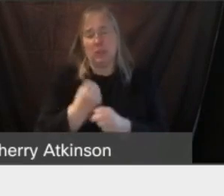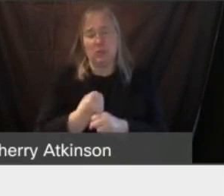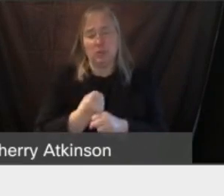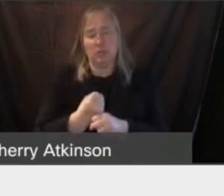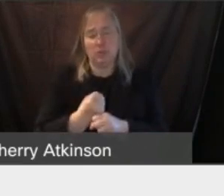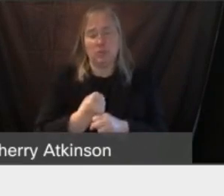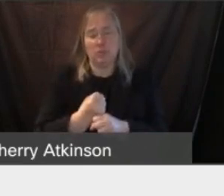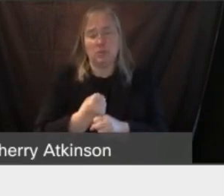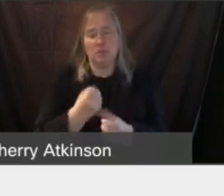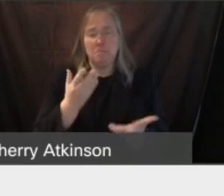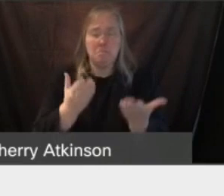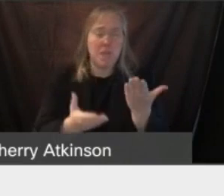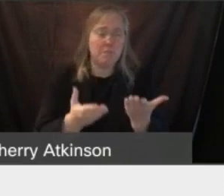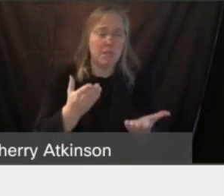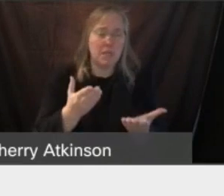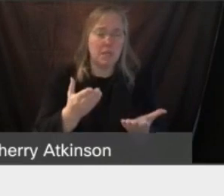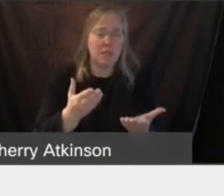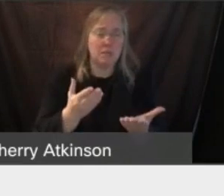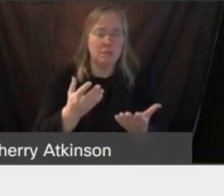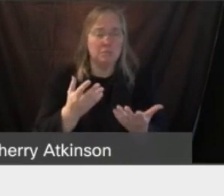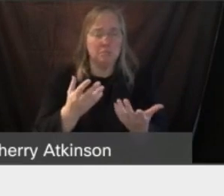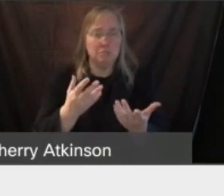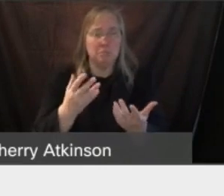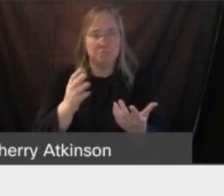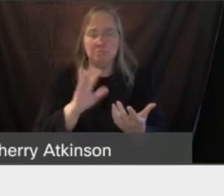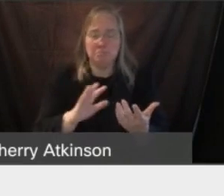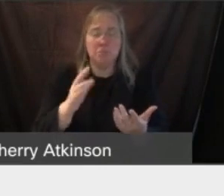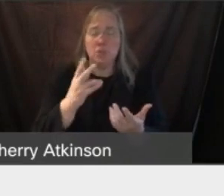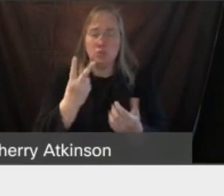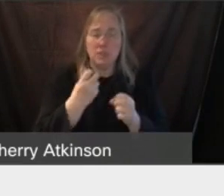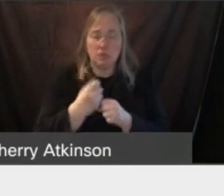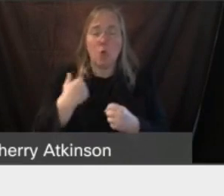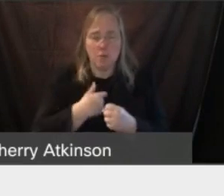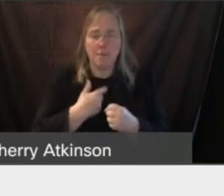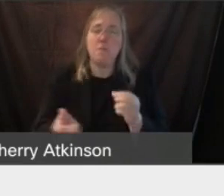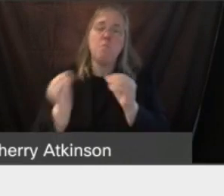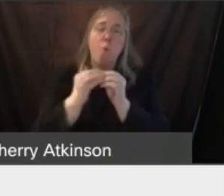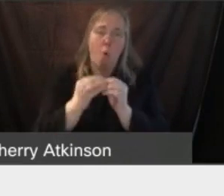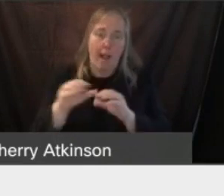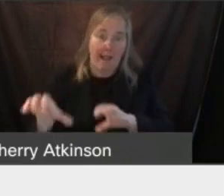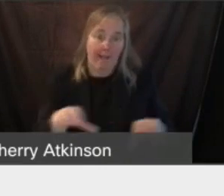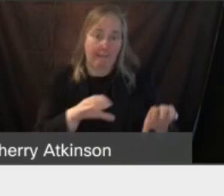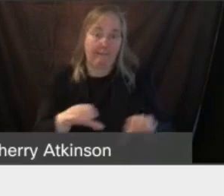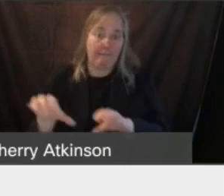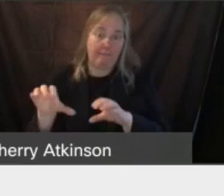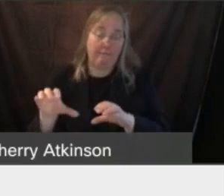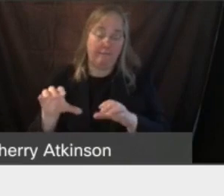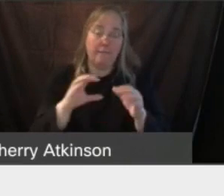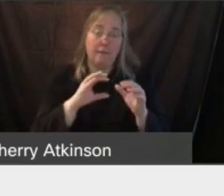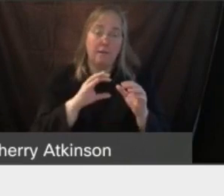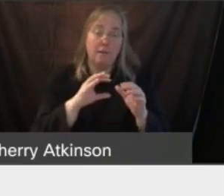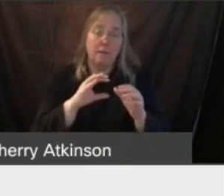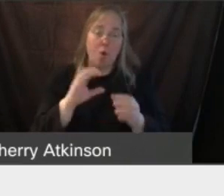in particular, maybe two, we've really have probably been more active in terms of weighing in